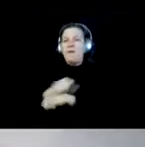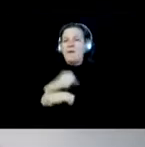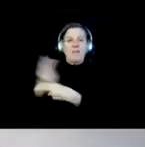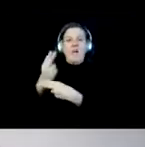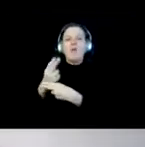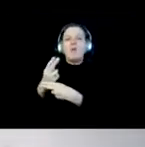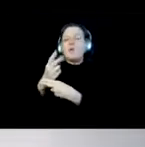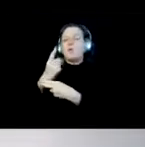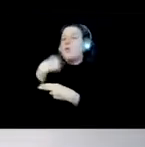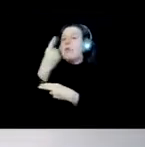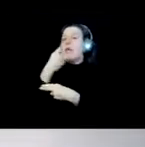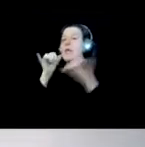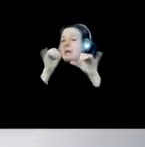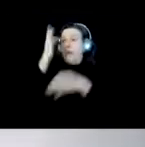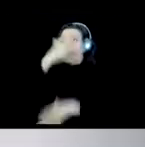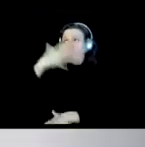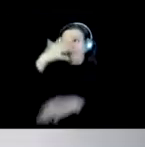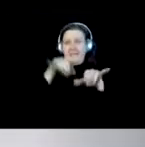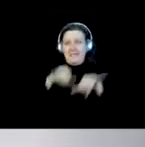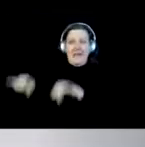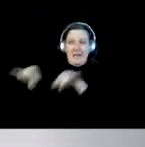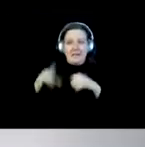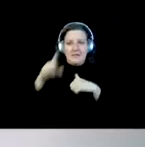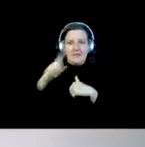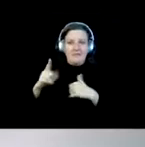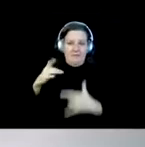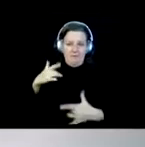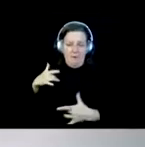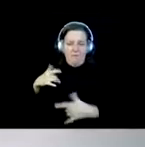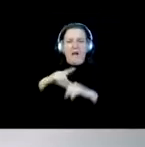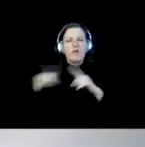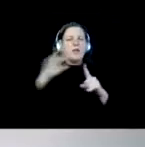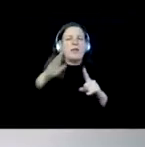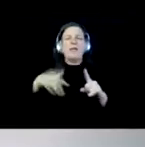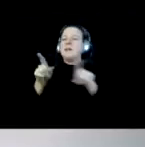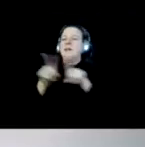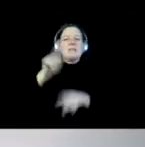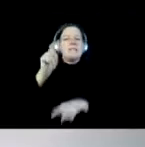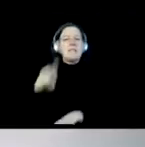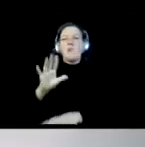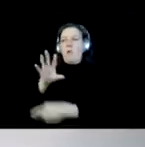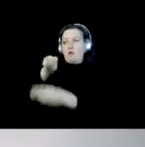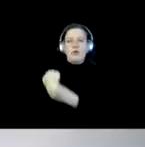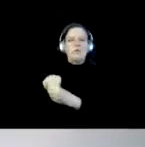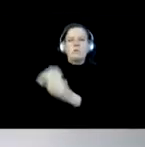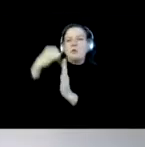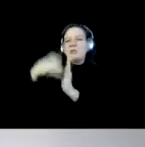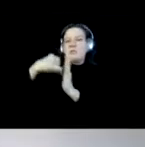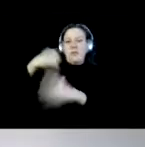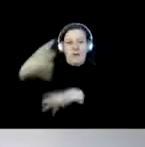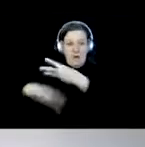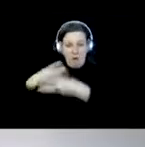But I do think it's kind of the same question with participating in the art world. Like you're within